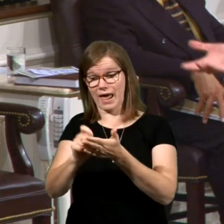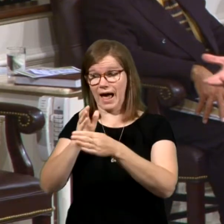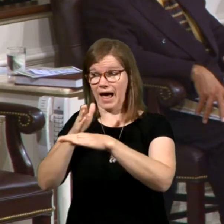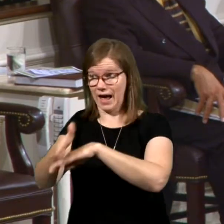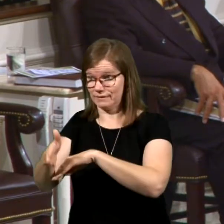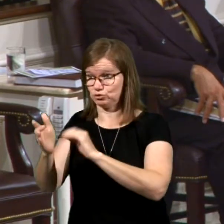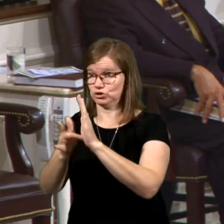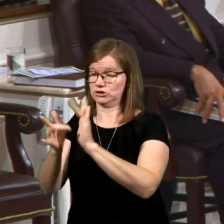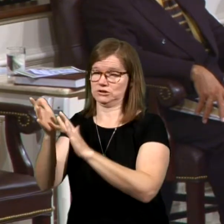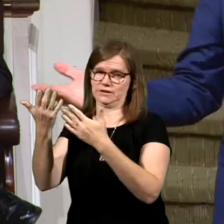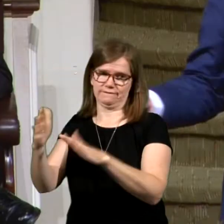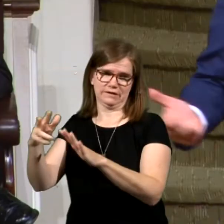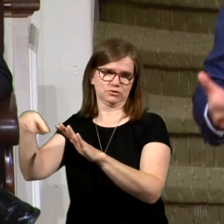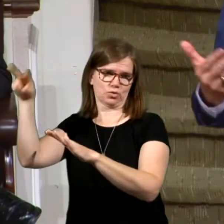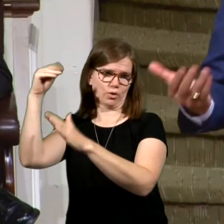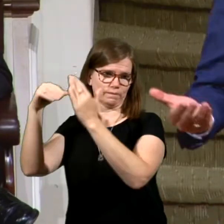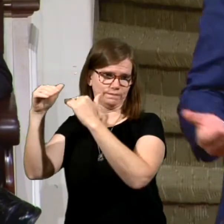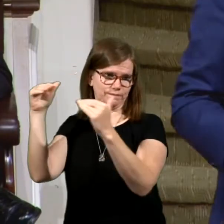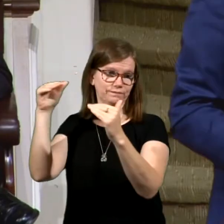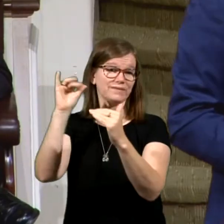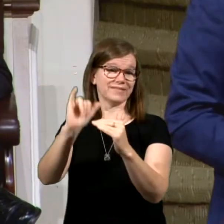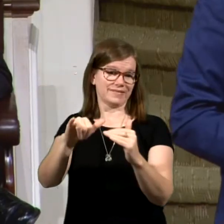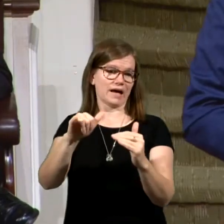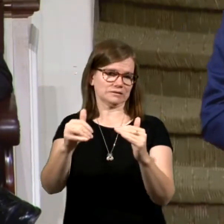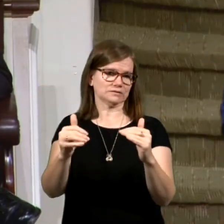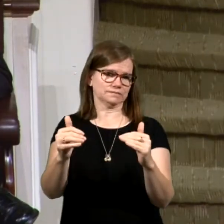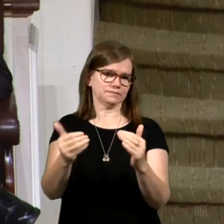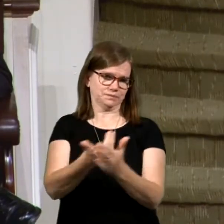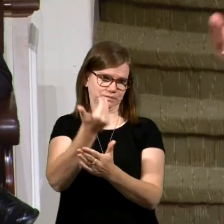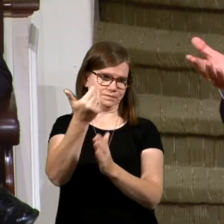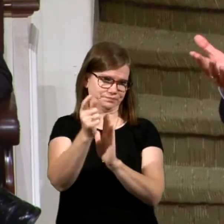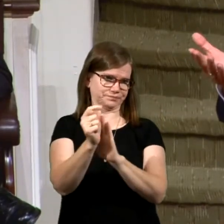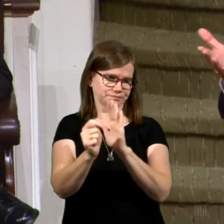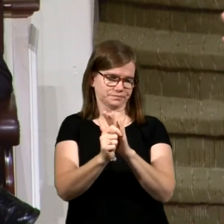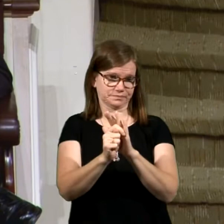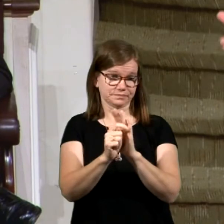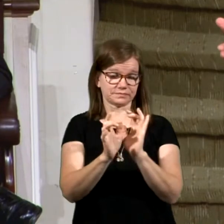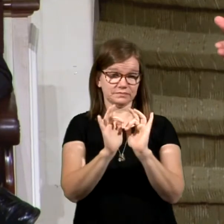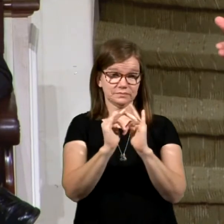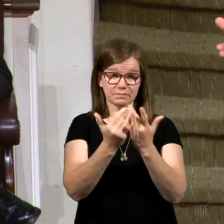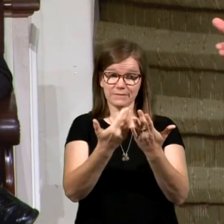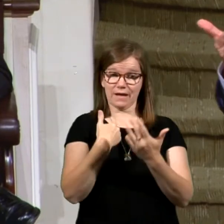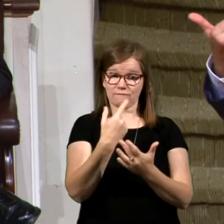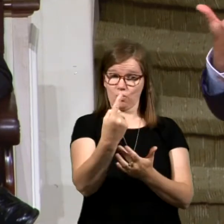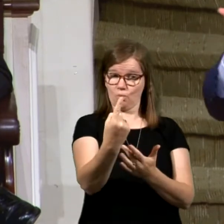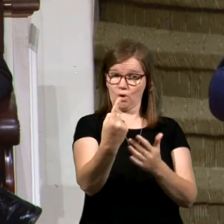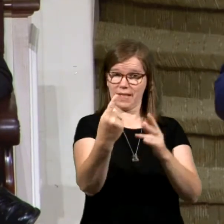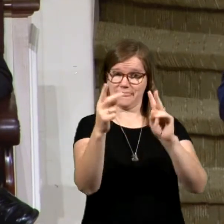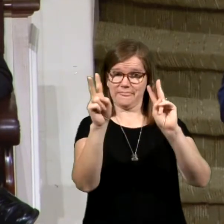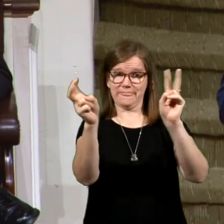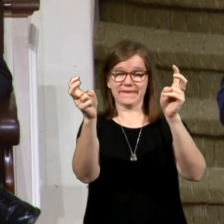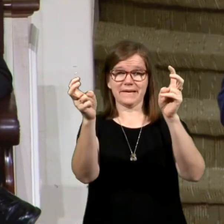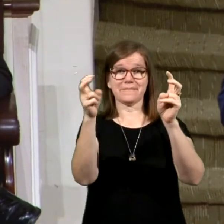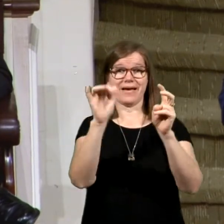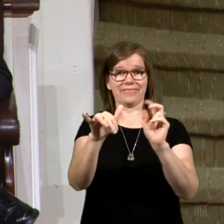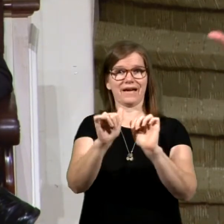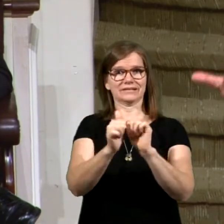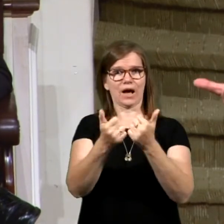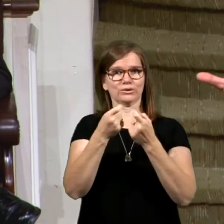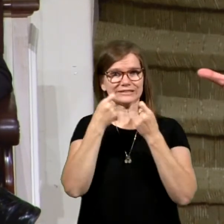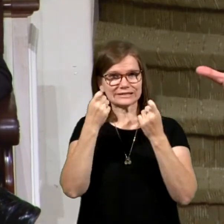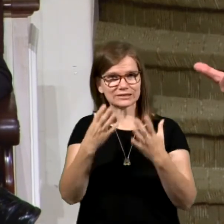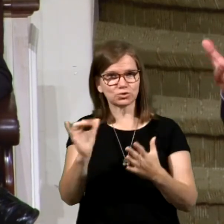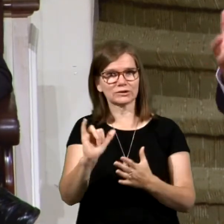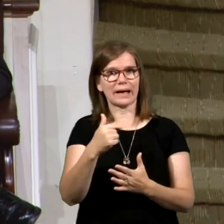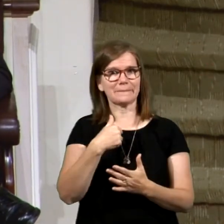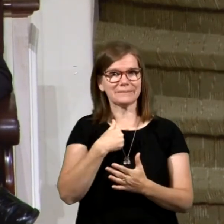That's the New Testament. Now, the Bible, it has one theme, and that's how sinners like me and sinners